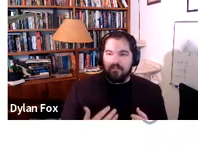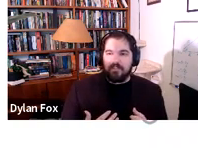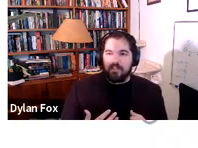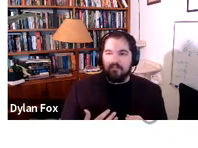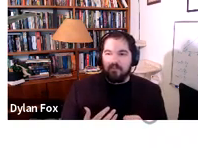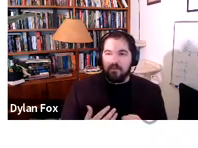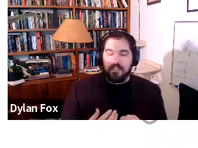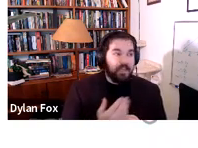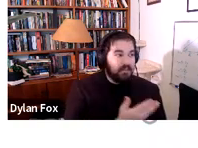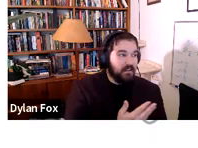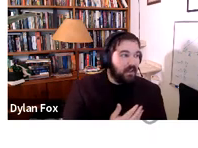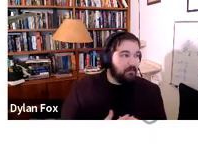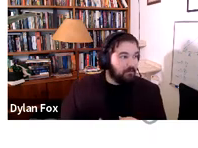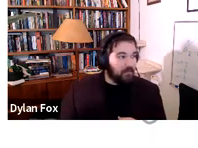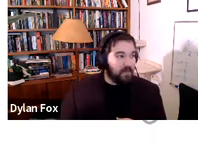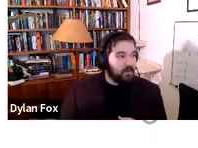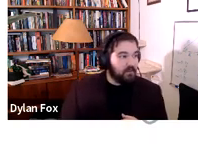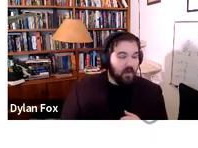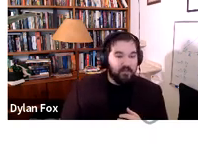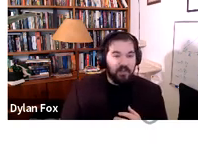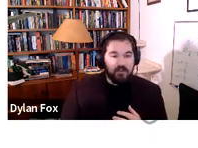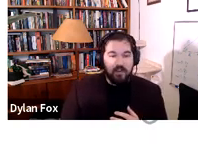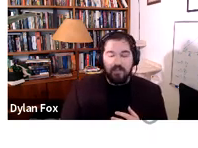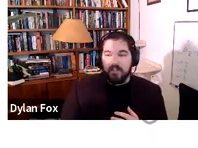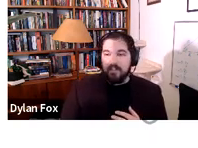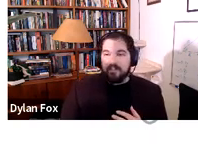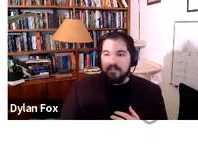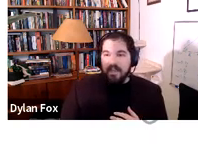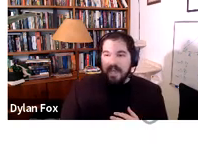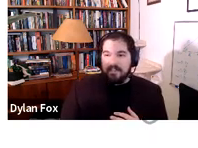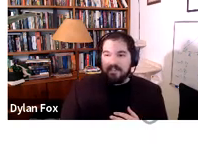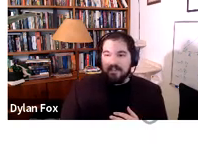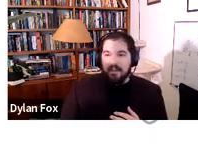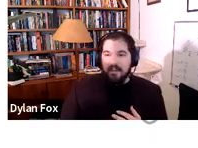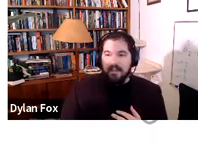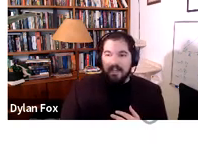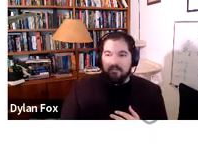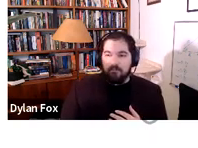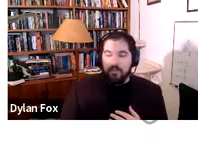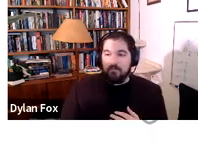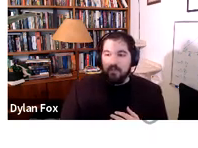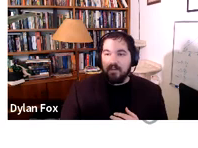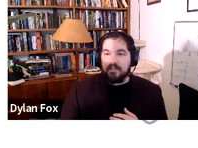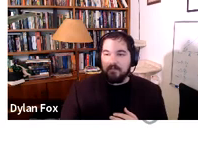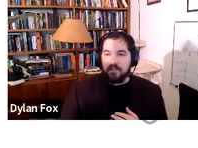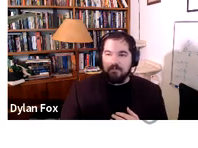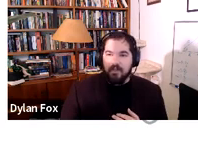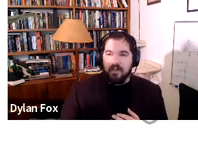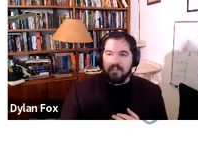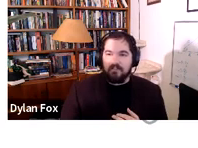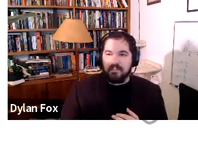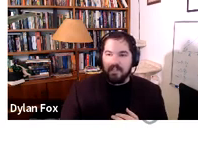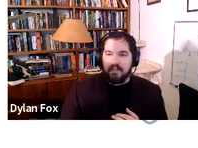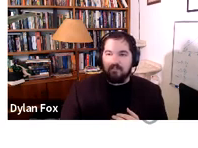the efforts of folks like the makers of Walk-In VR Driver that have put some thought into this, put some